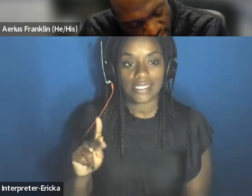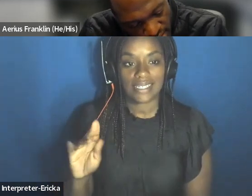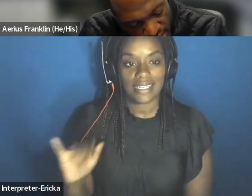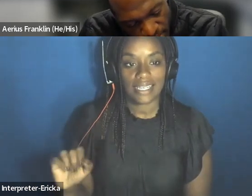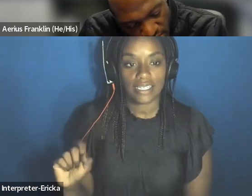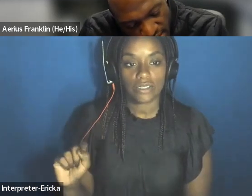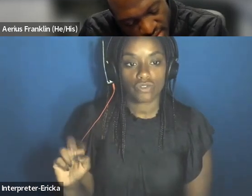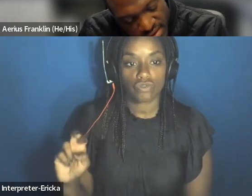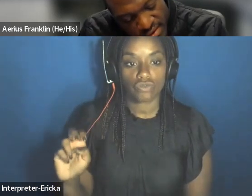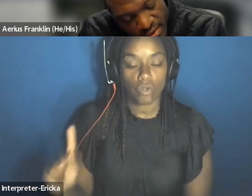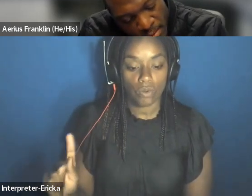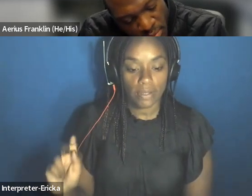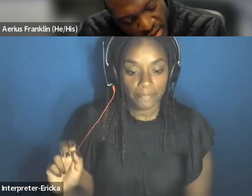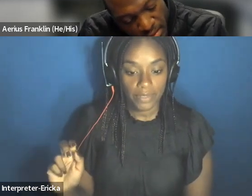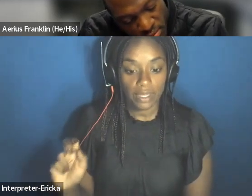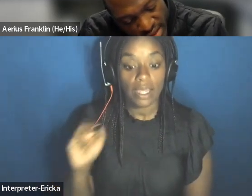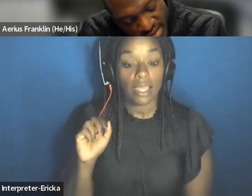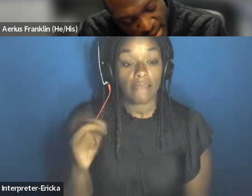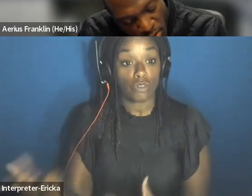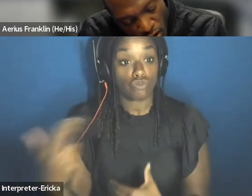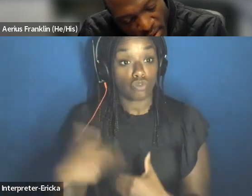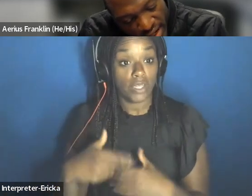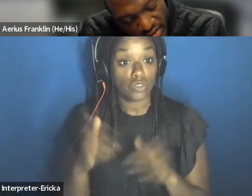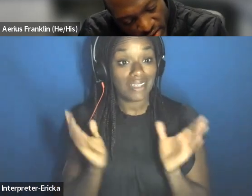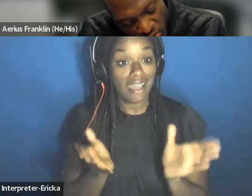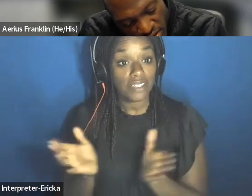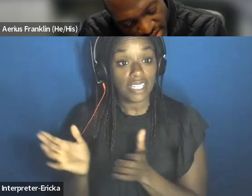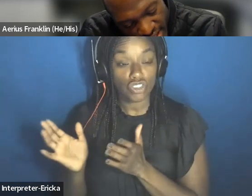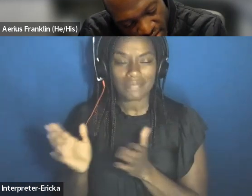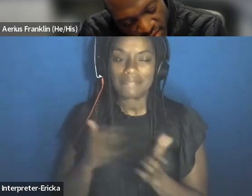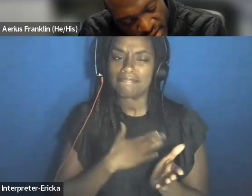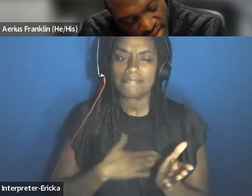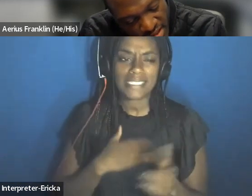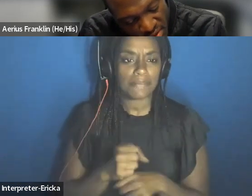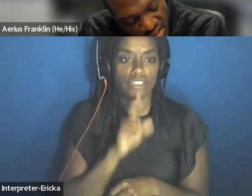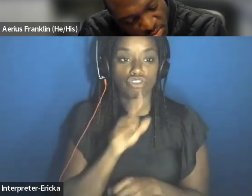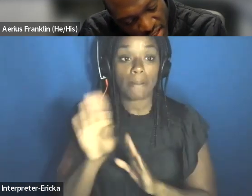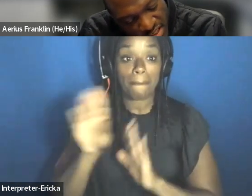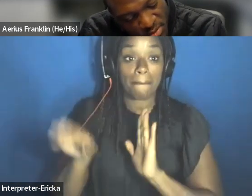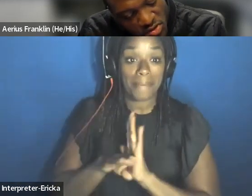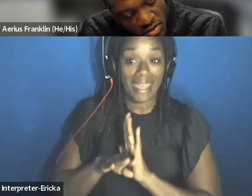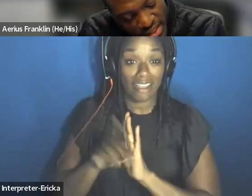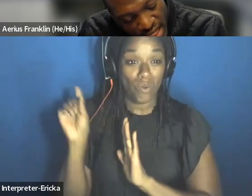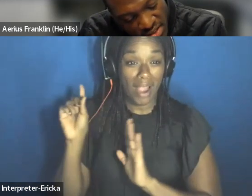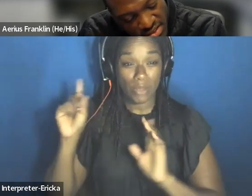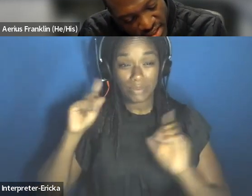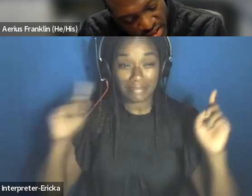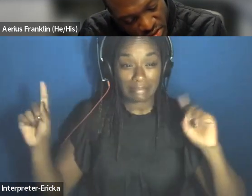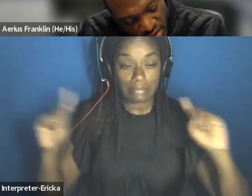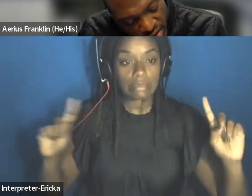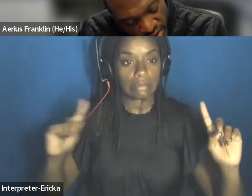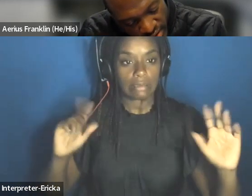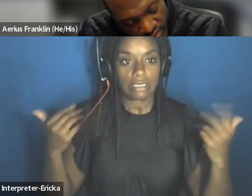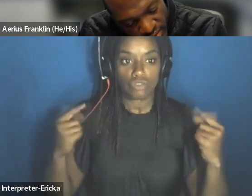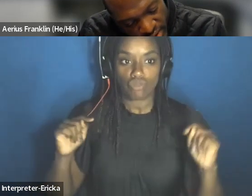join into the conversation, please keep all background noise down as much as possible to allow us to hear